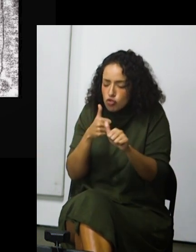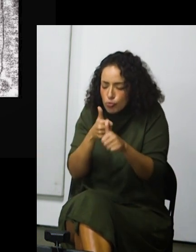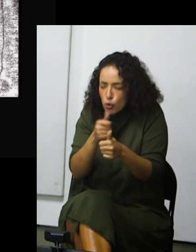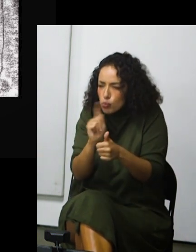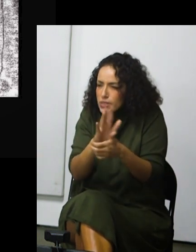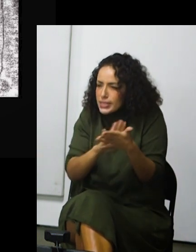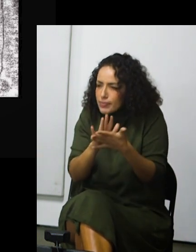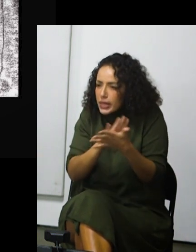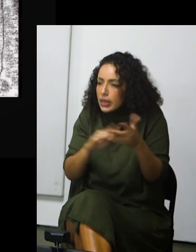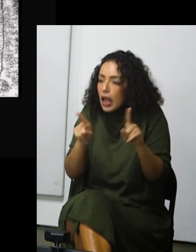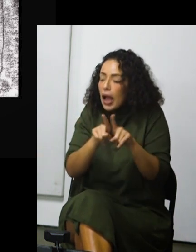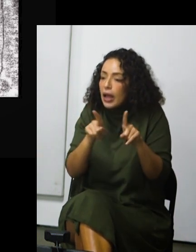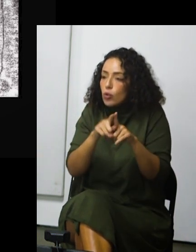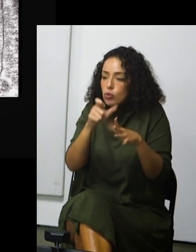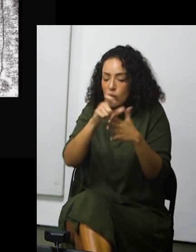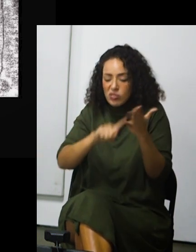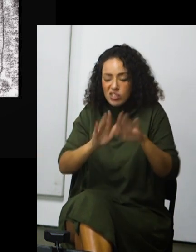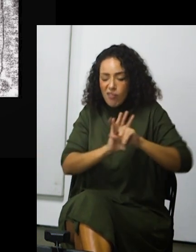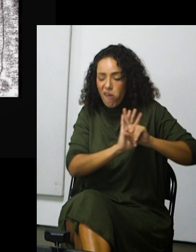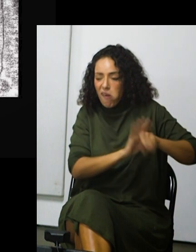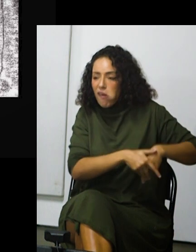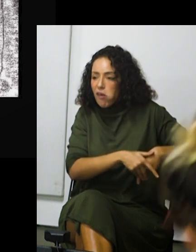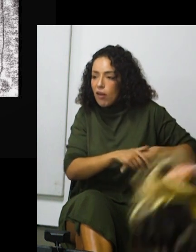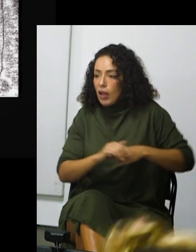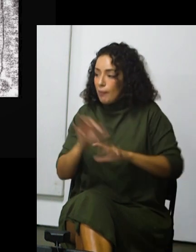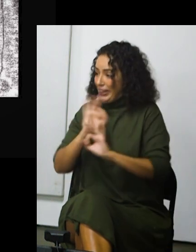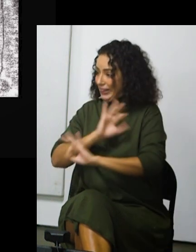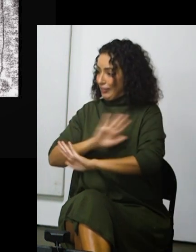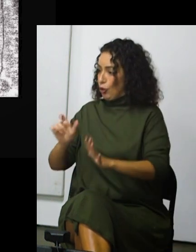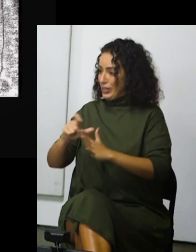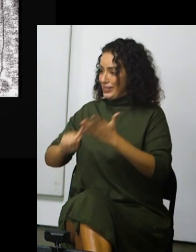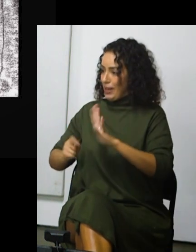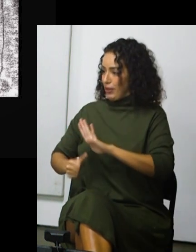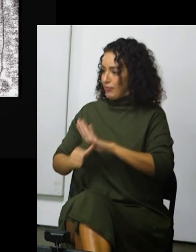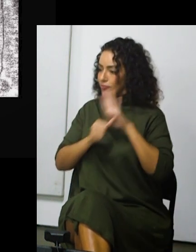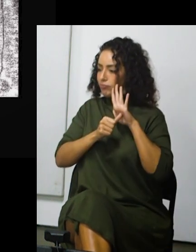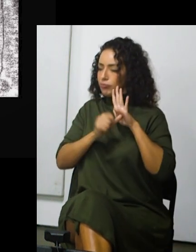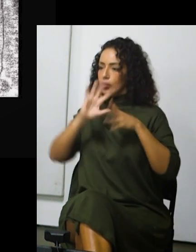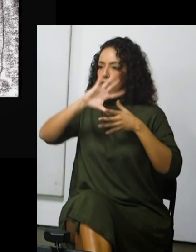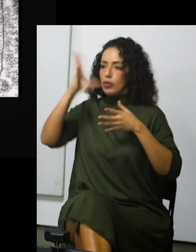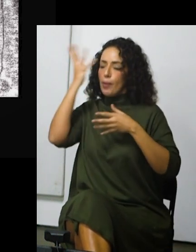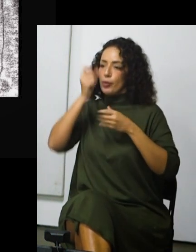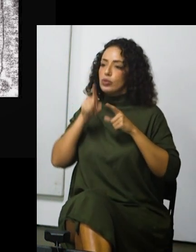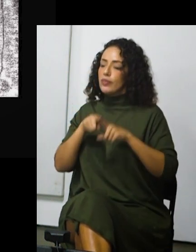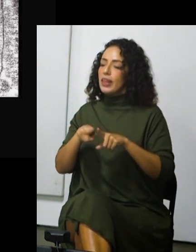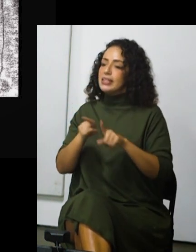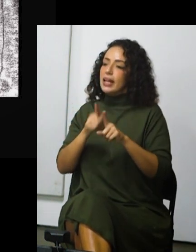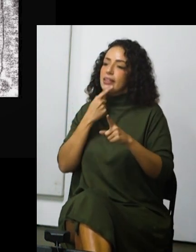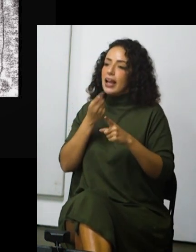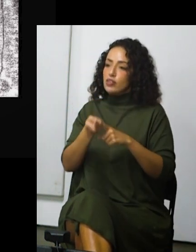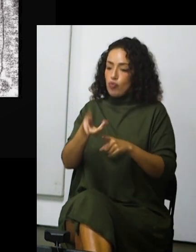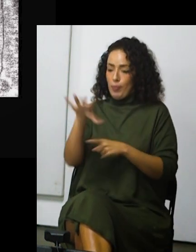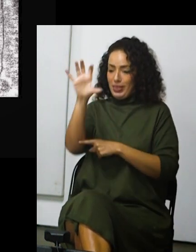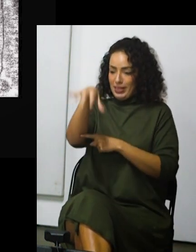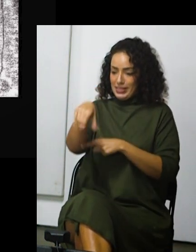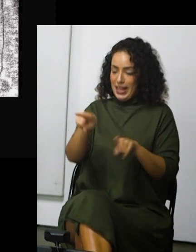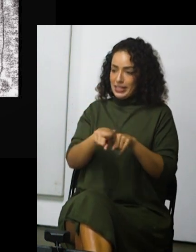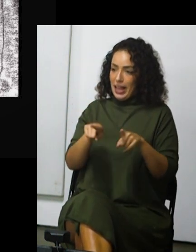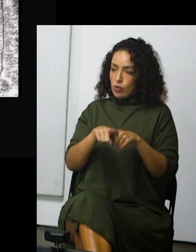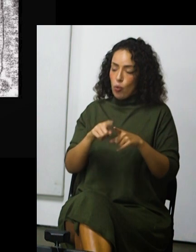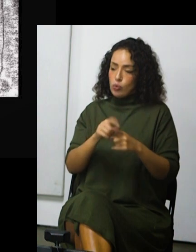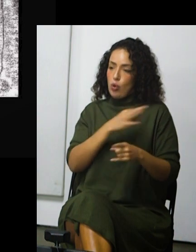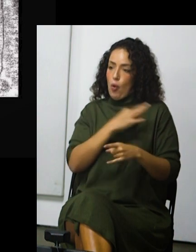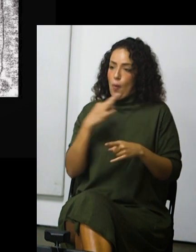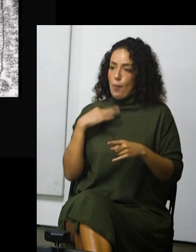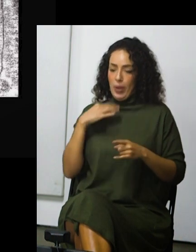and ableist aesthetics as they're dealt out from the state and medical institutions via bureaucratic processes and